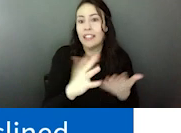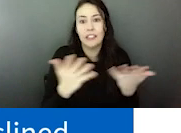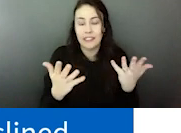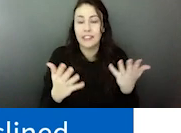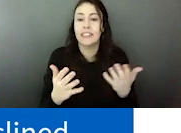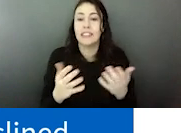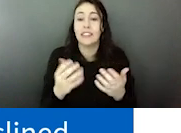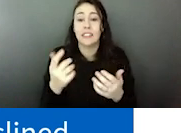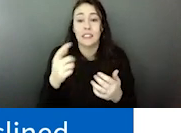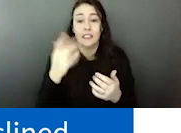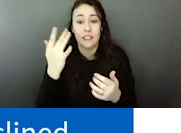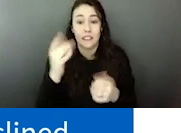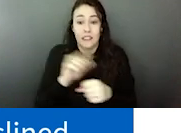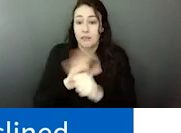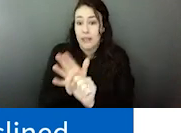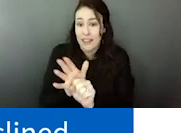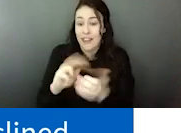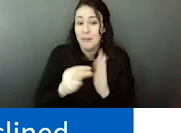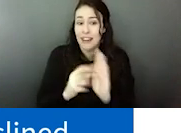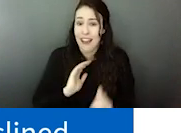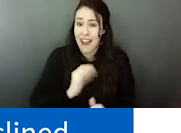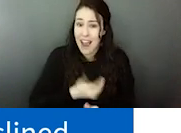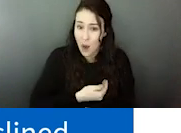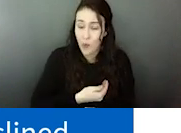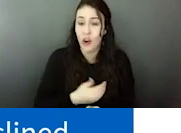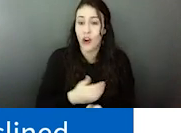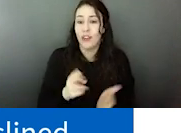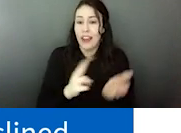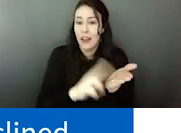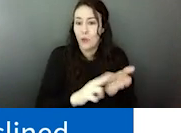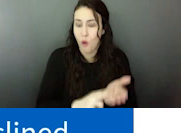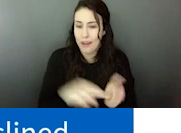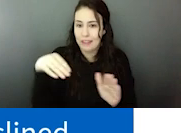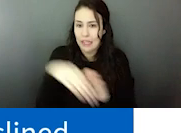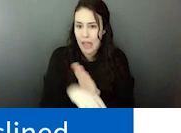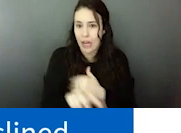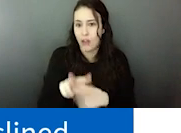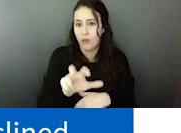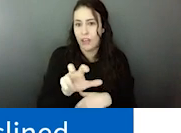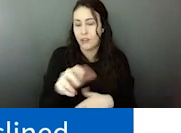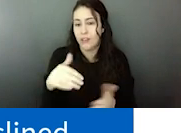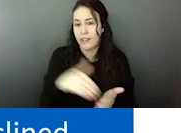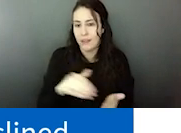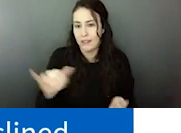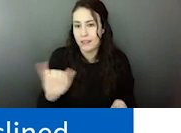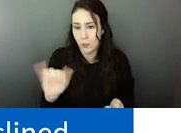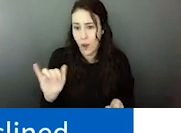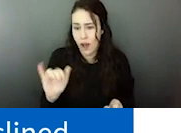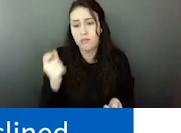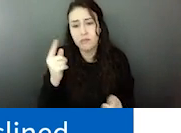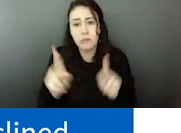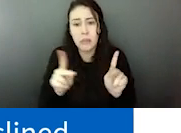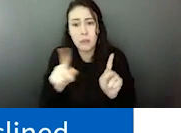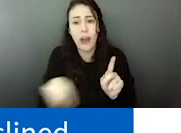declined by 300,000 as well, again, as individuals had to make, we understand, reasonable choices,